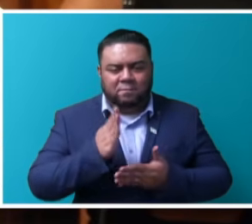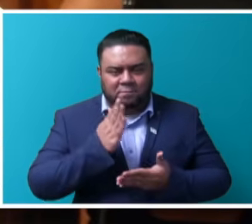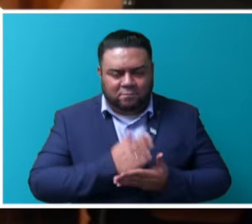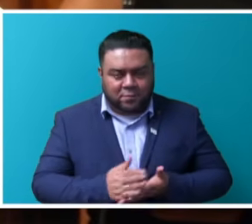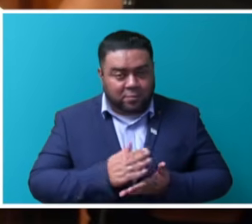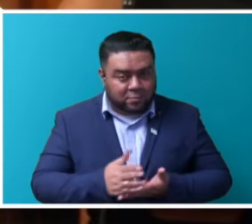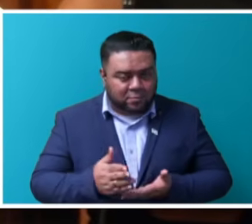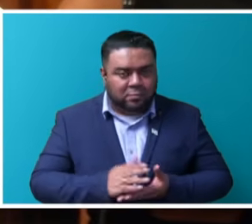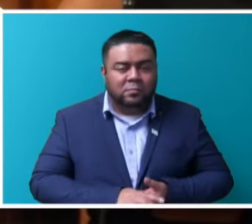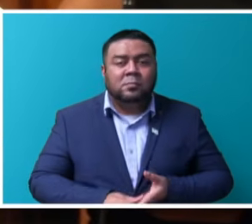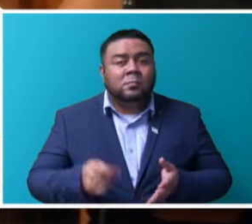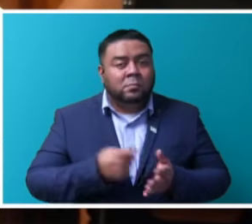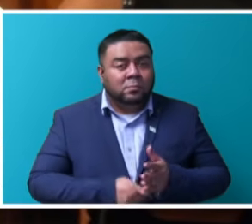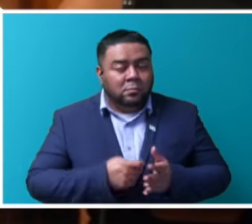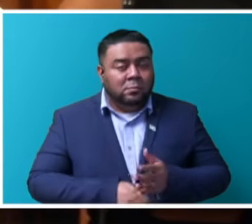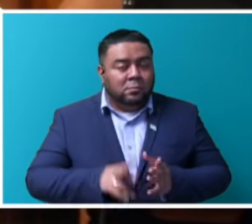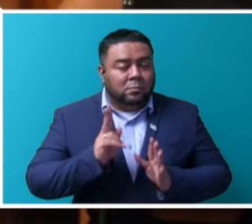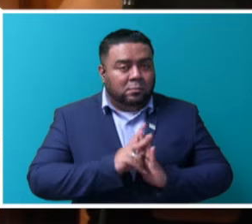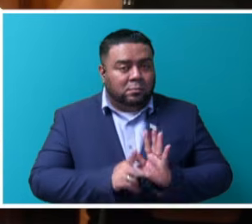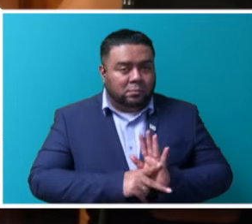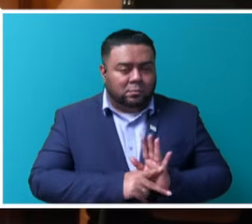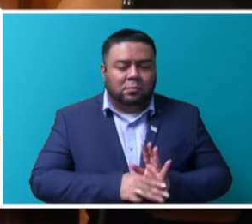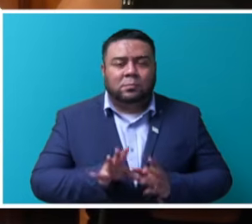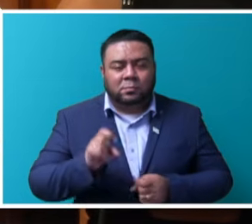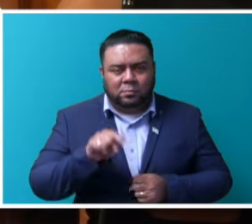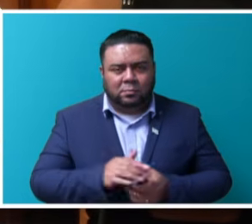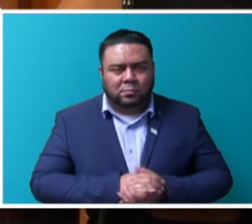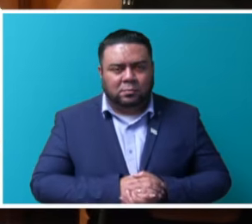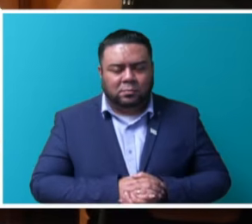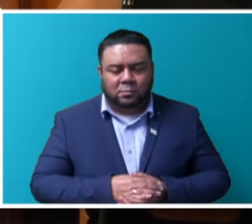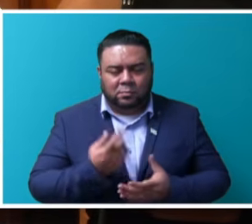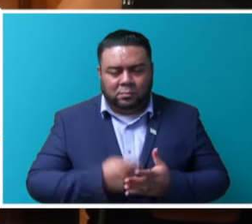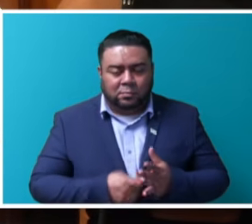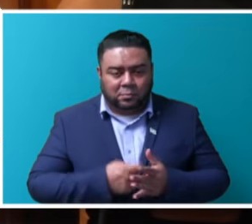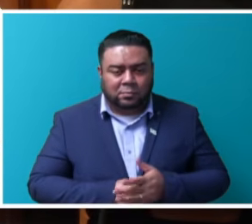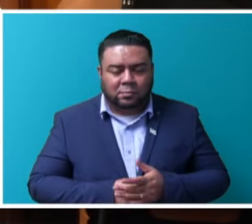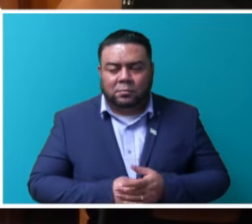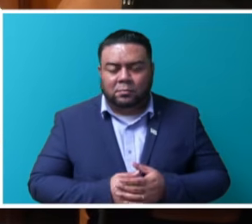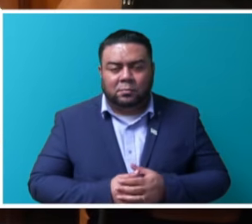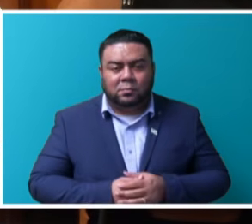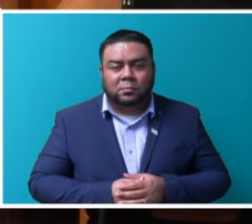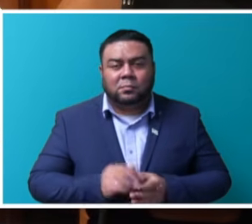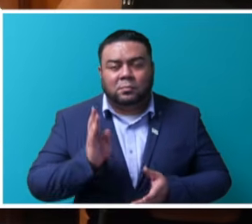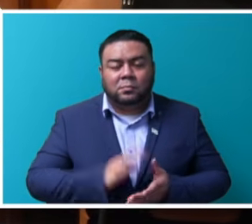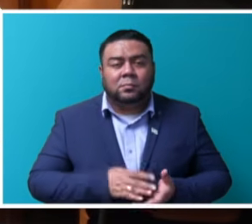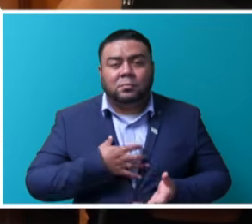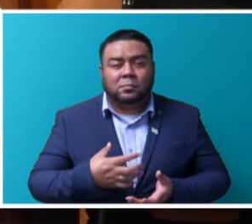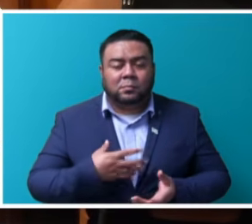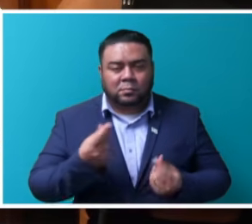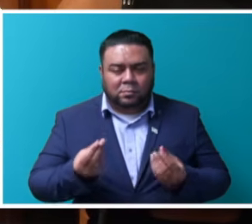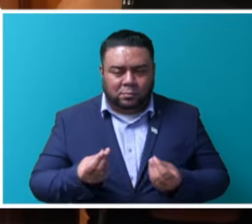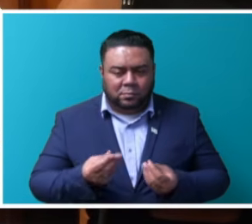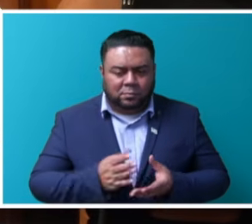policy, Mr. Speaker, this government remains firmly committed to tax stability, fiscal responsibility, and putting more money into the pockets of